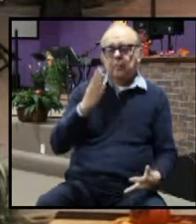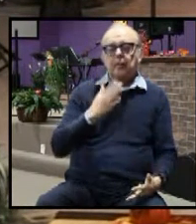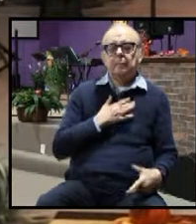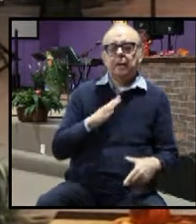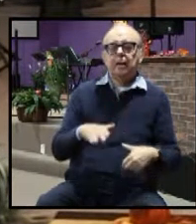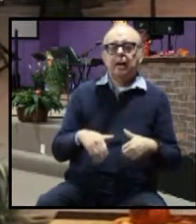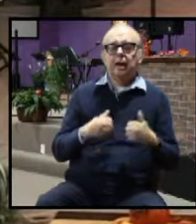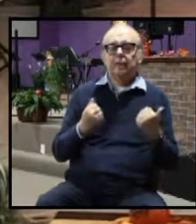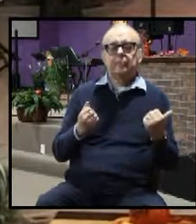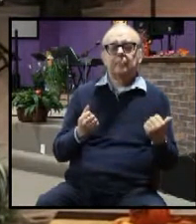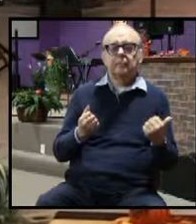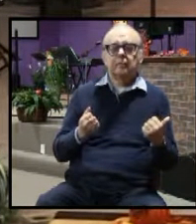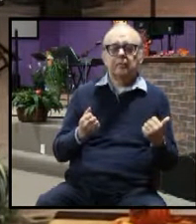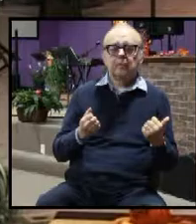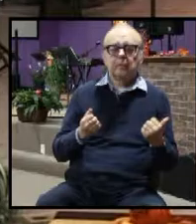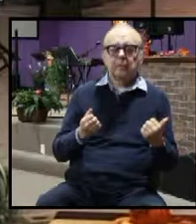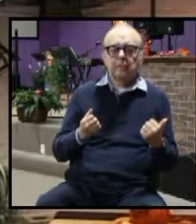why am I alive?